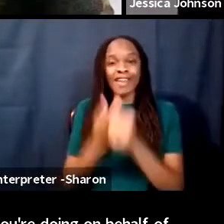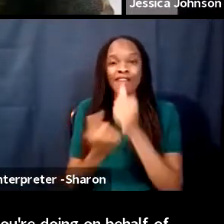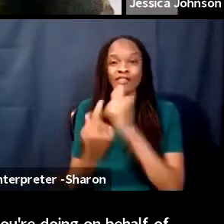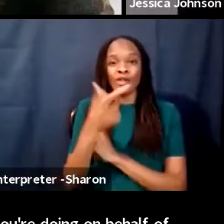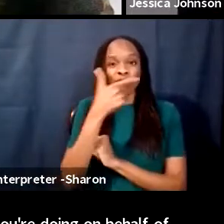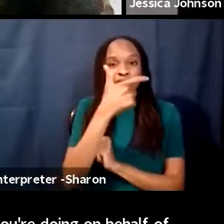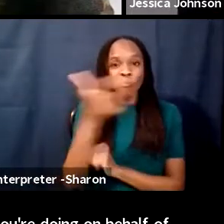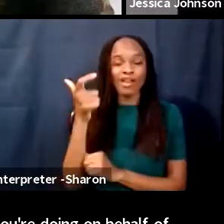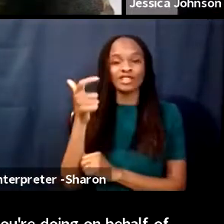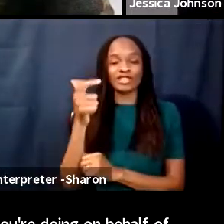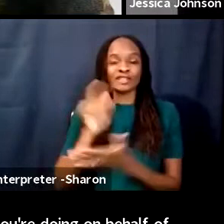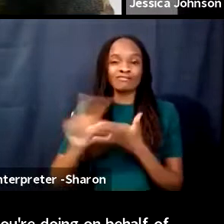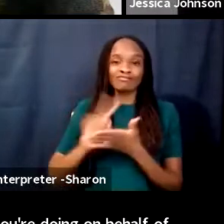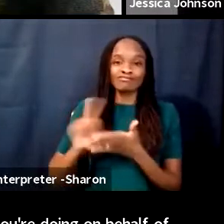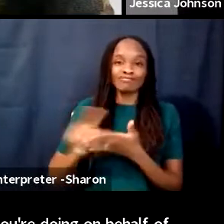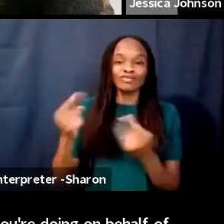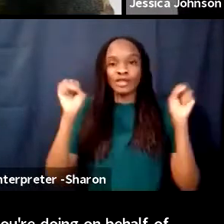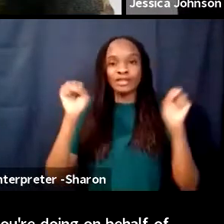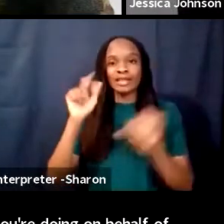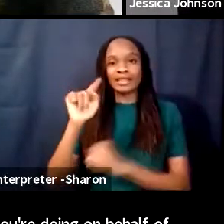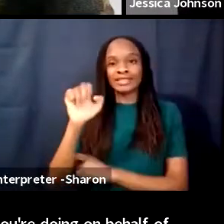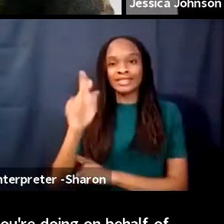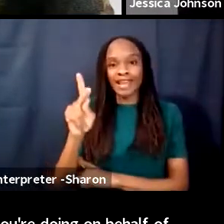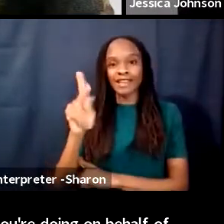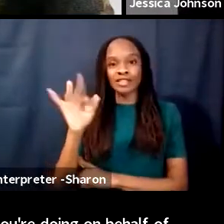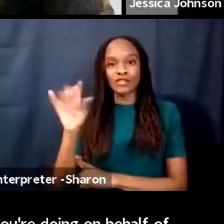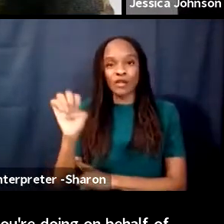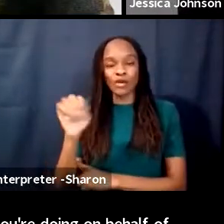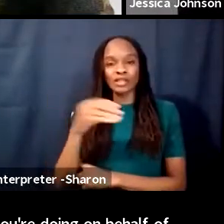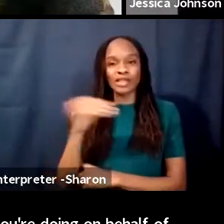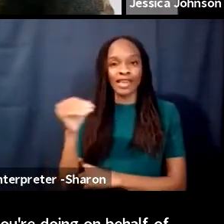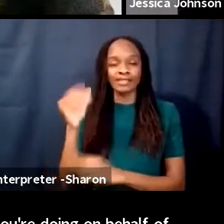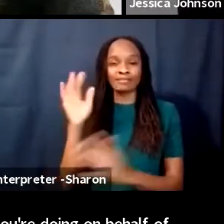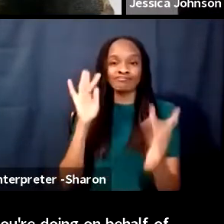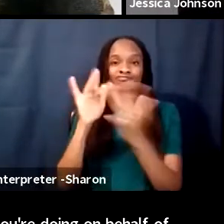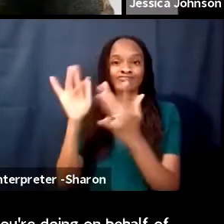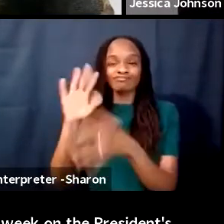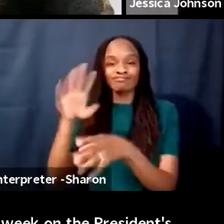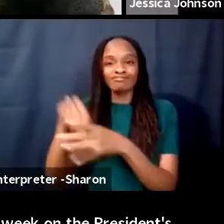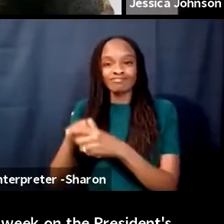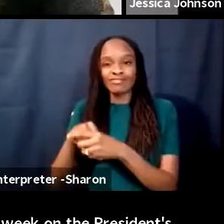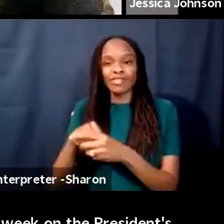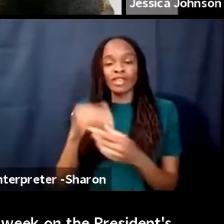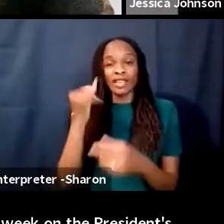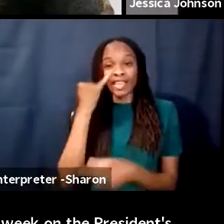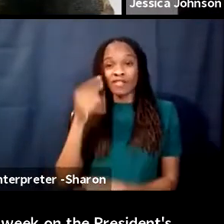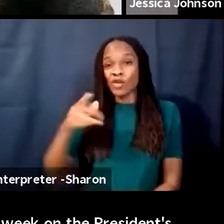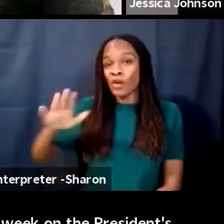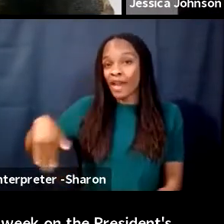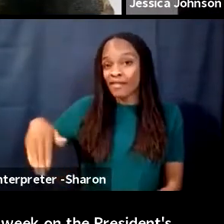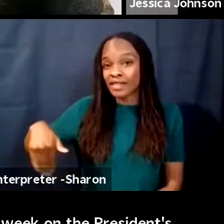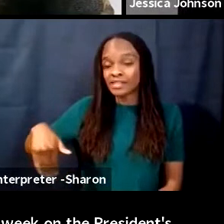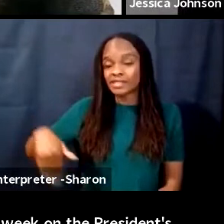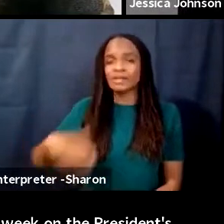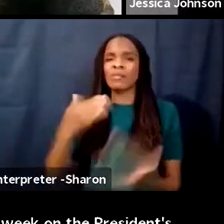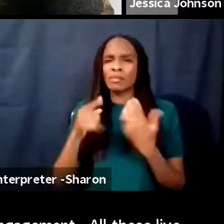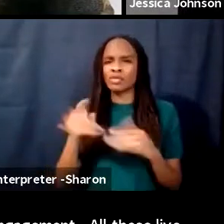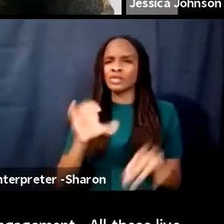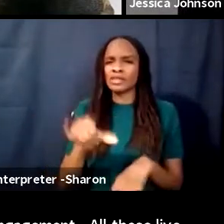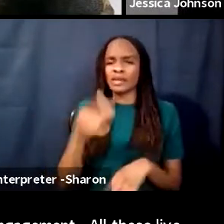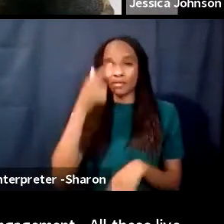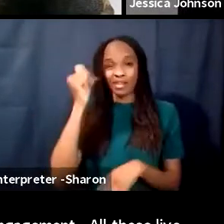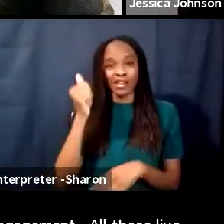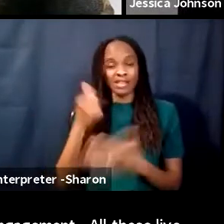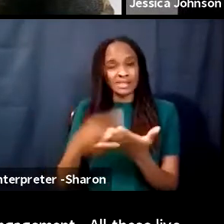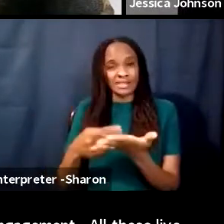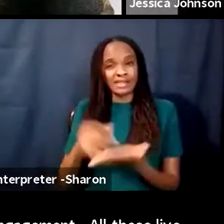week to the President's Task Force on Education, Outreach, and Engagement, all these live streams. If you haven't done so, you probably did because we talked about it a